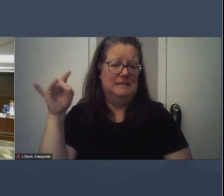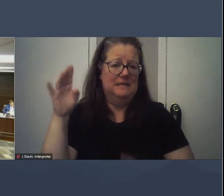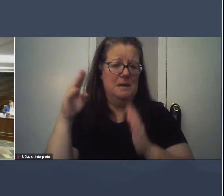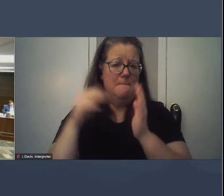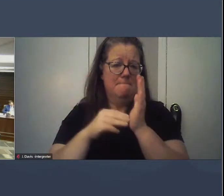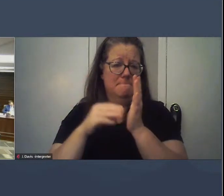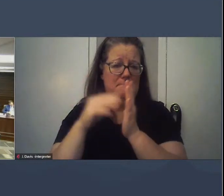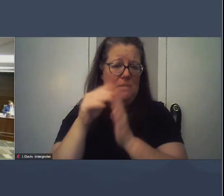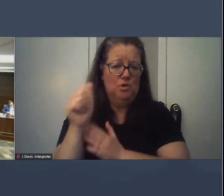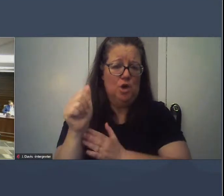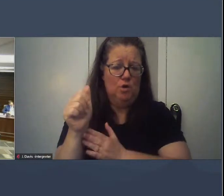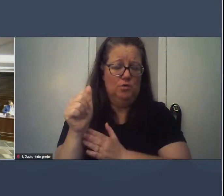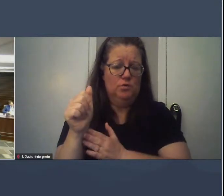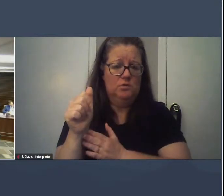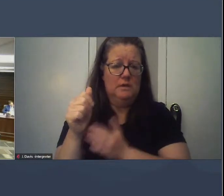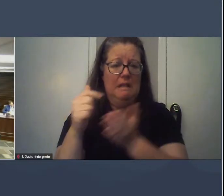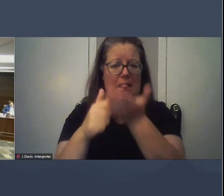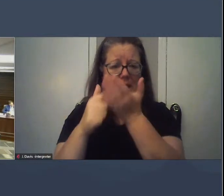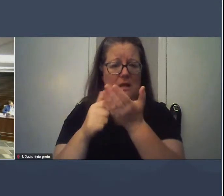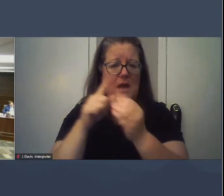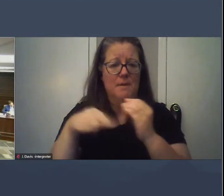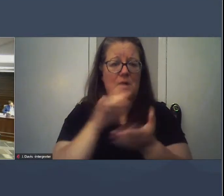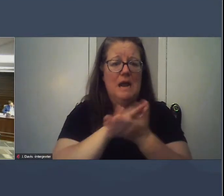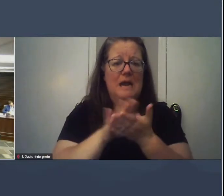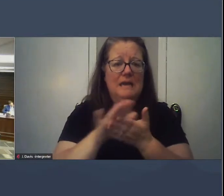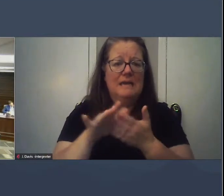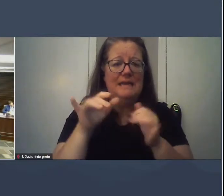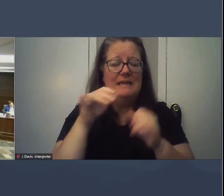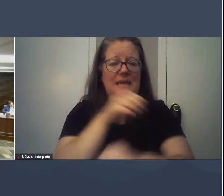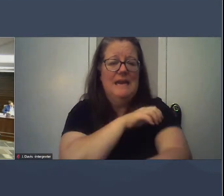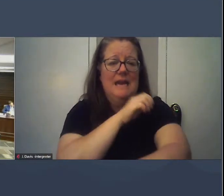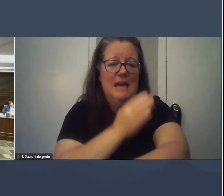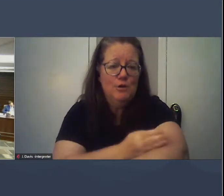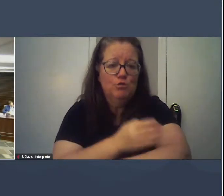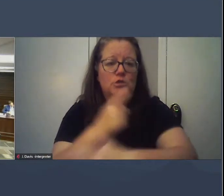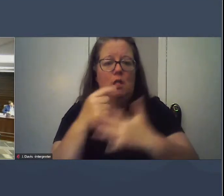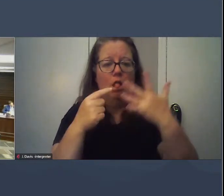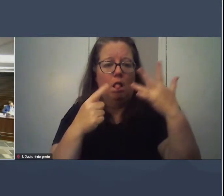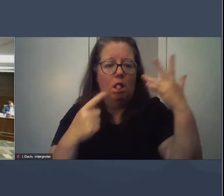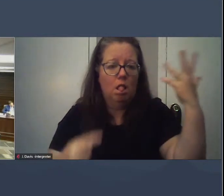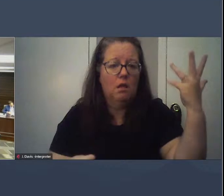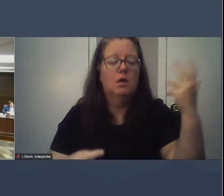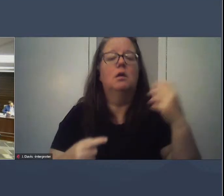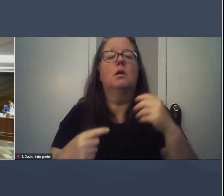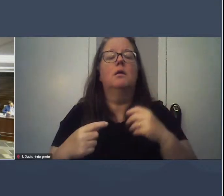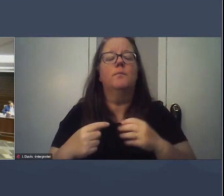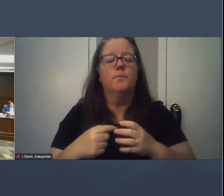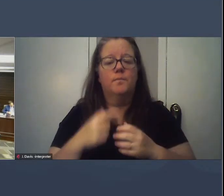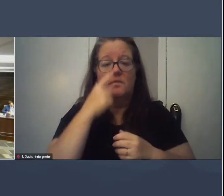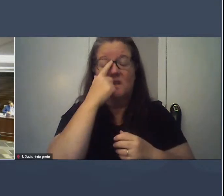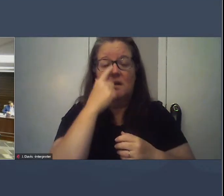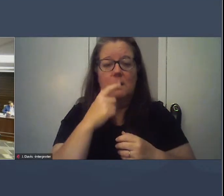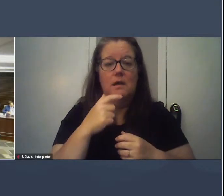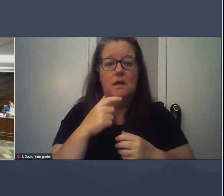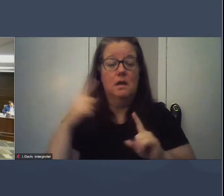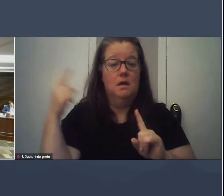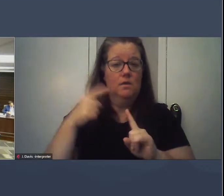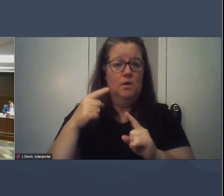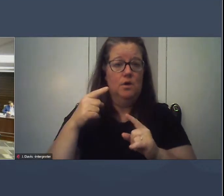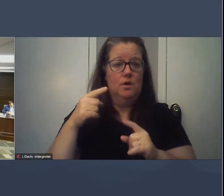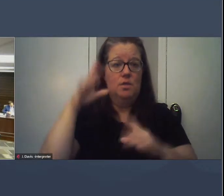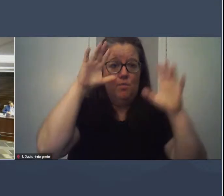of this discussion around clean energy, et cetera, is the life cycle of your assets, right? And the capital depreciation once they're placed into service. The President of the United States has